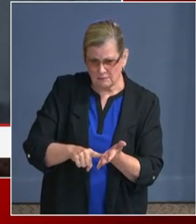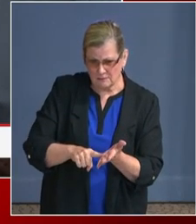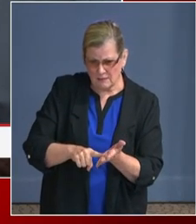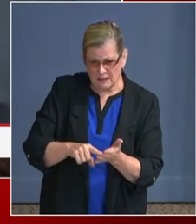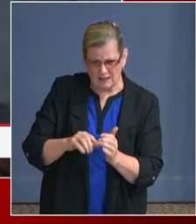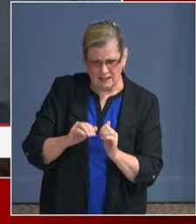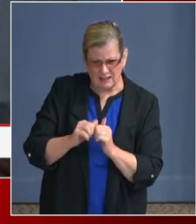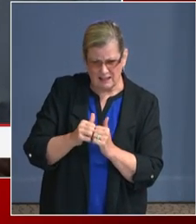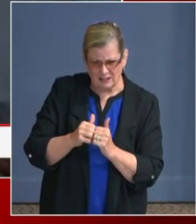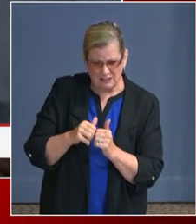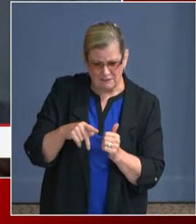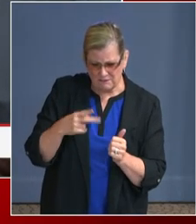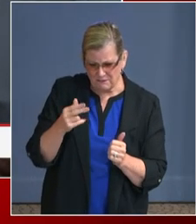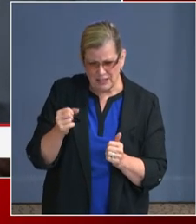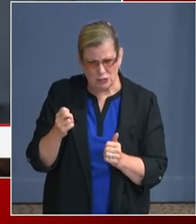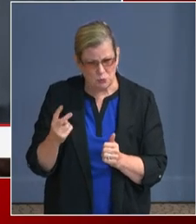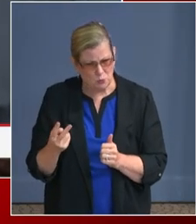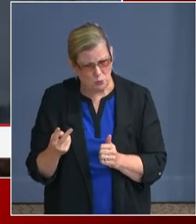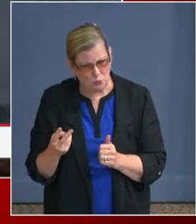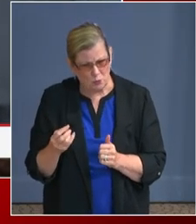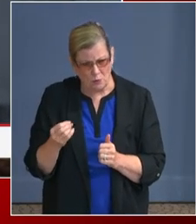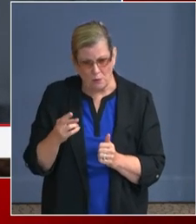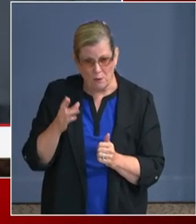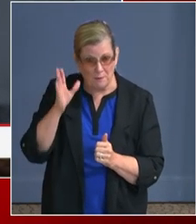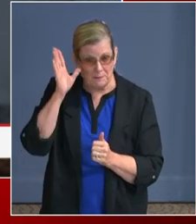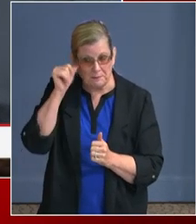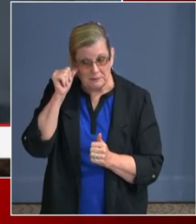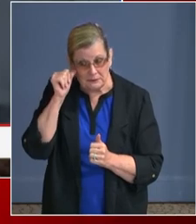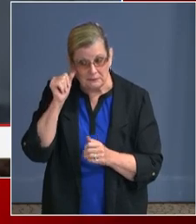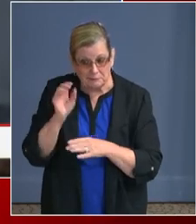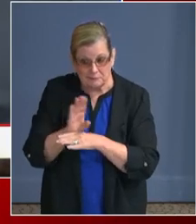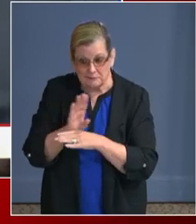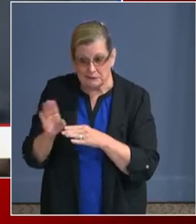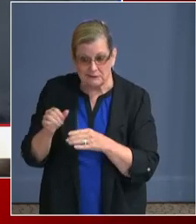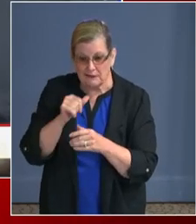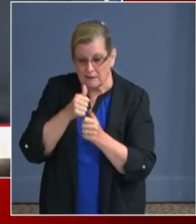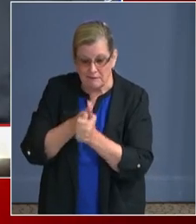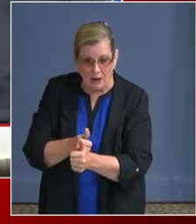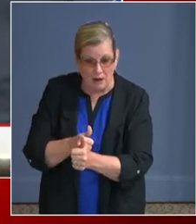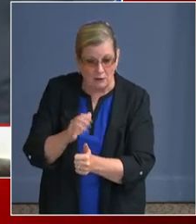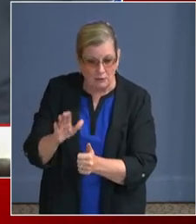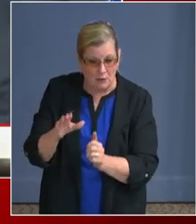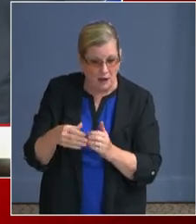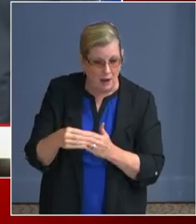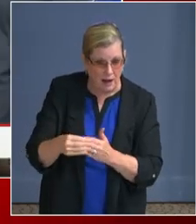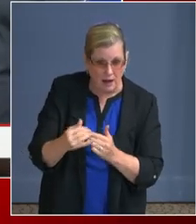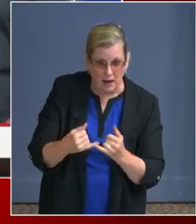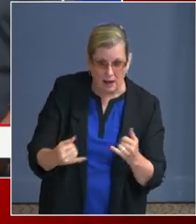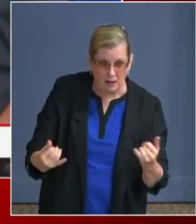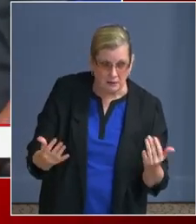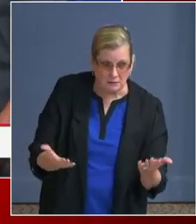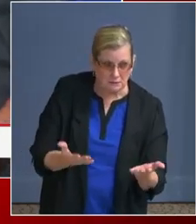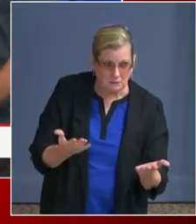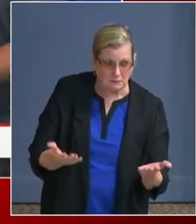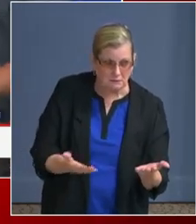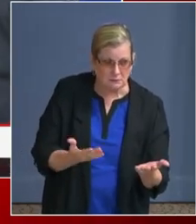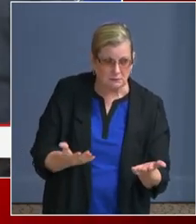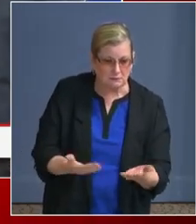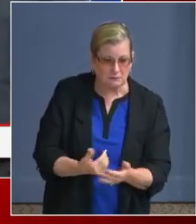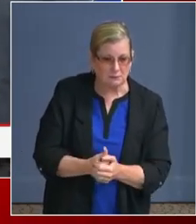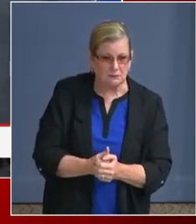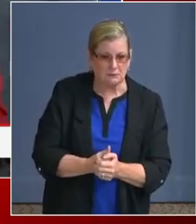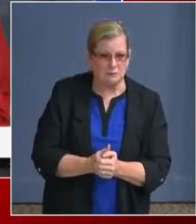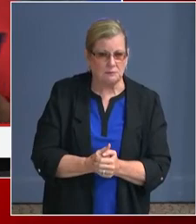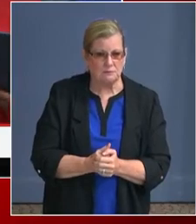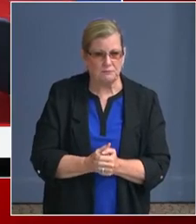that may have not been in compliance? Anything that you know about, Chris?